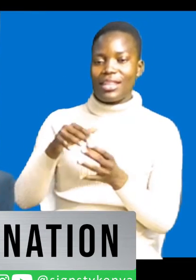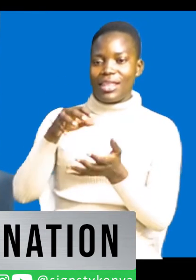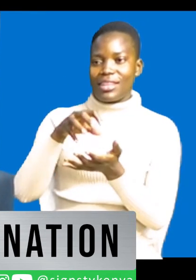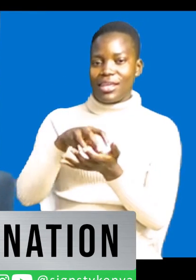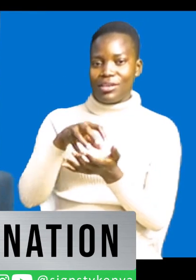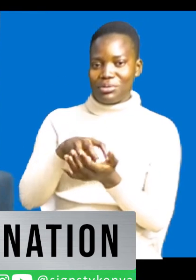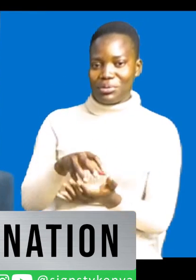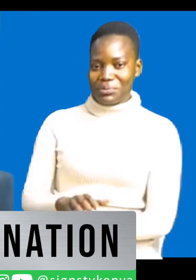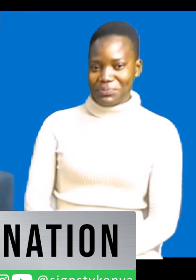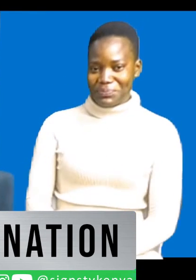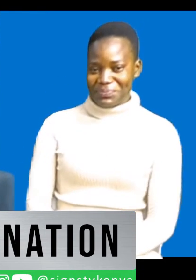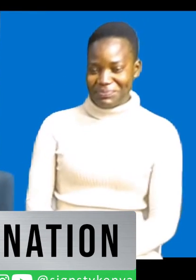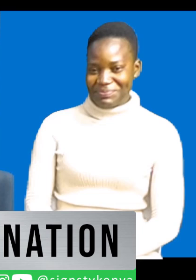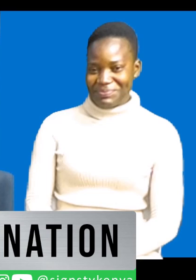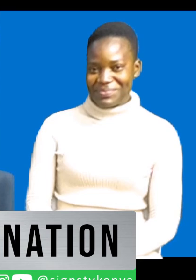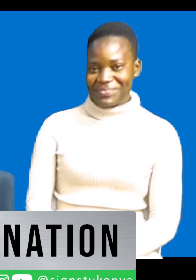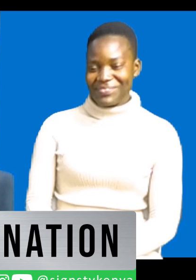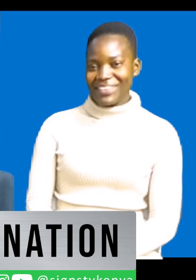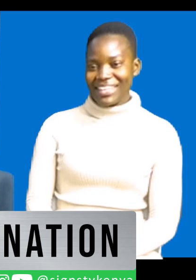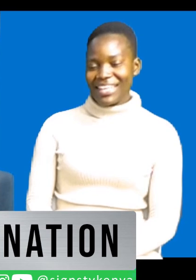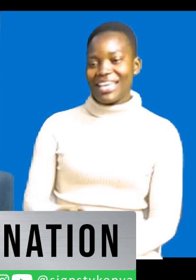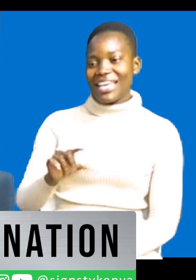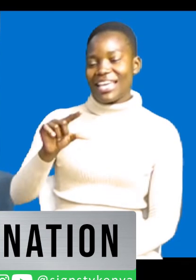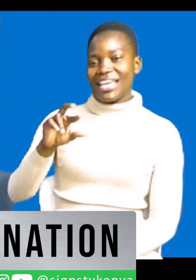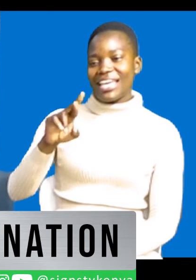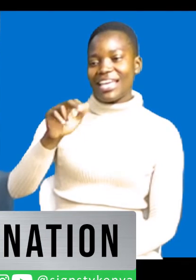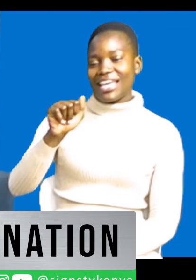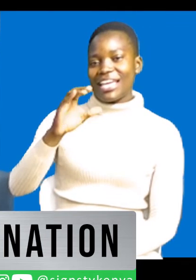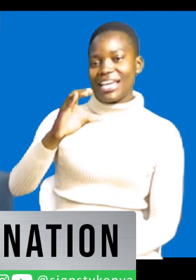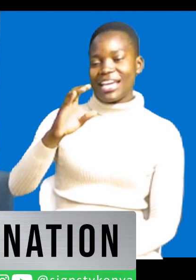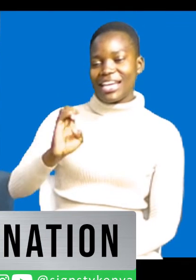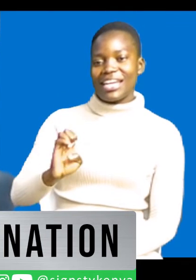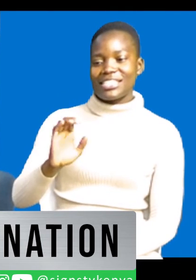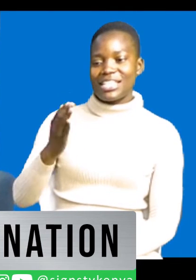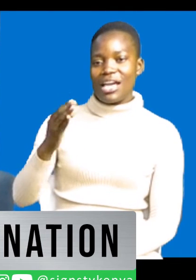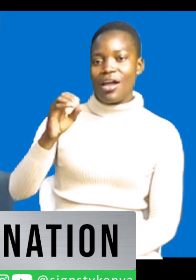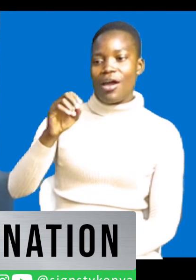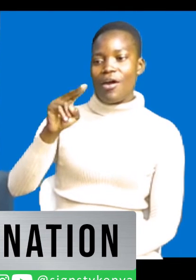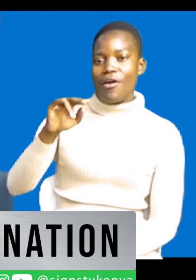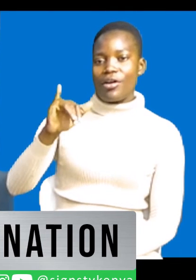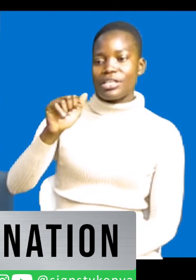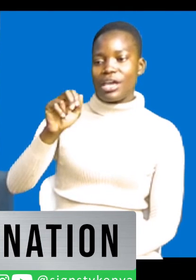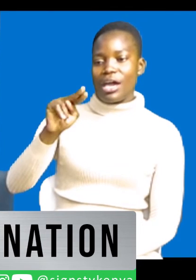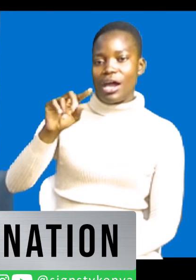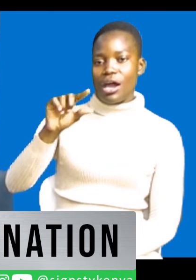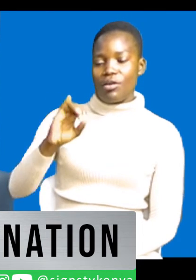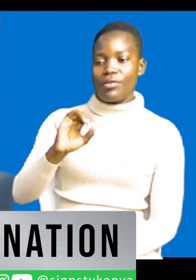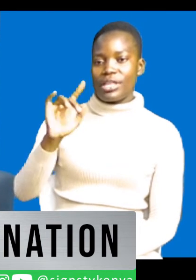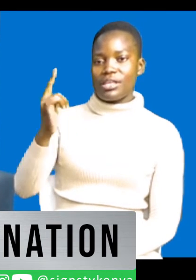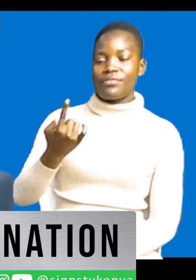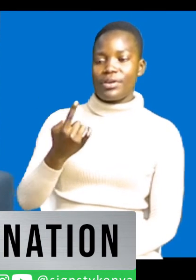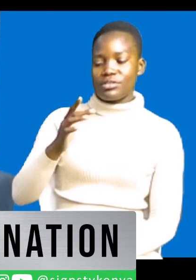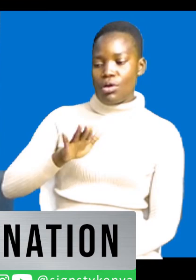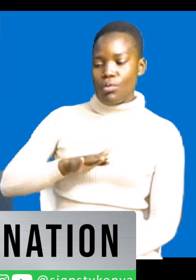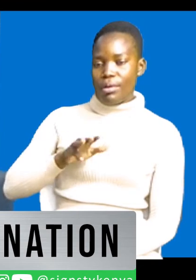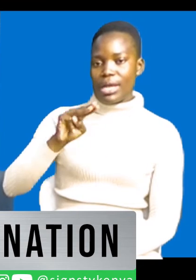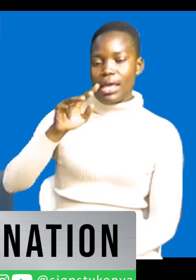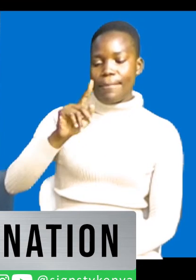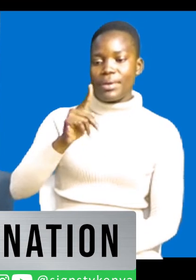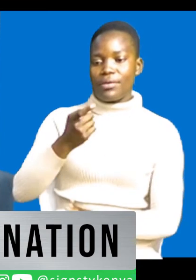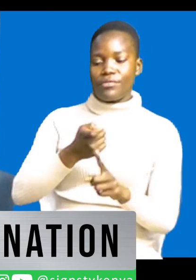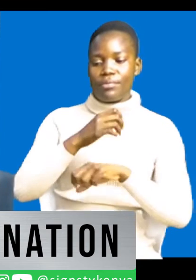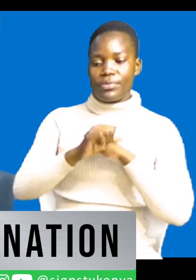Yes. Asante. Grace Onyango. Umemsikia? The first woman MP.